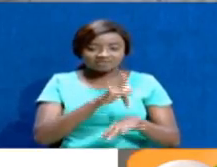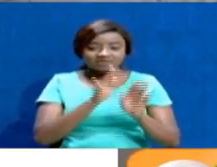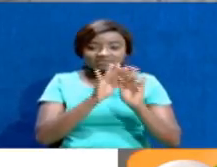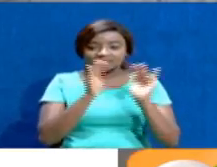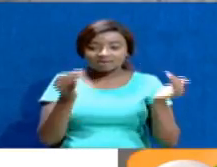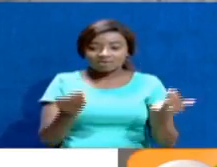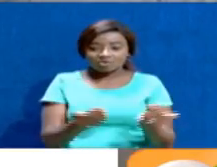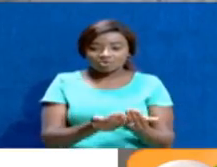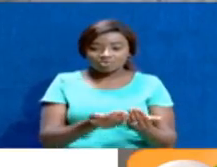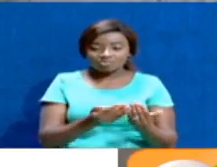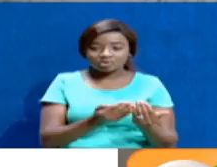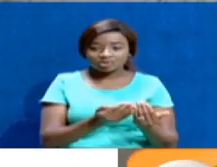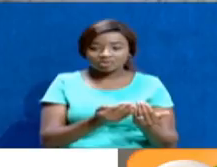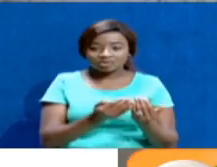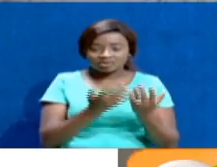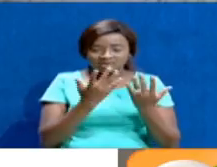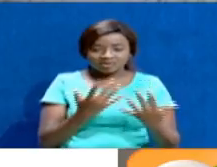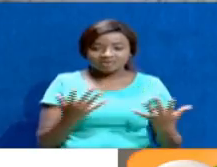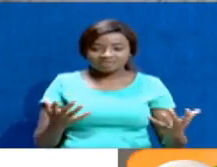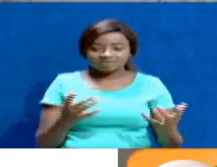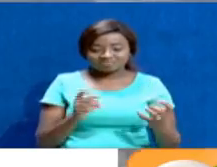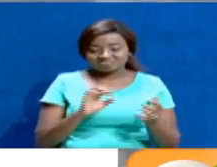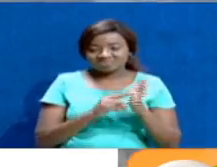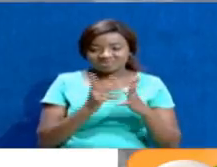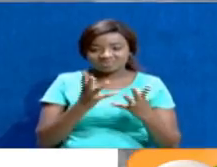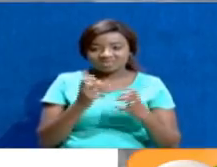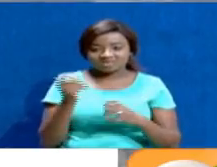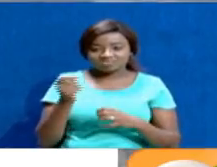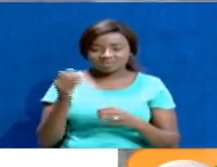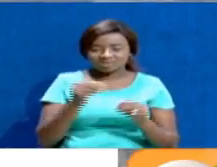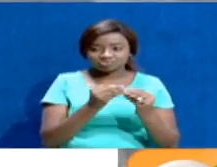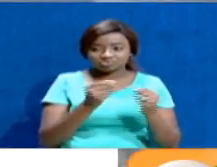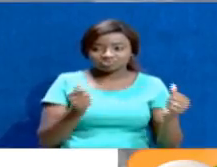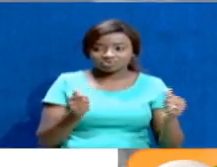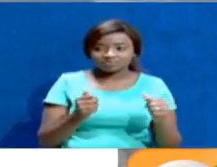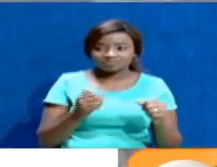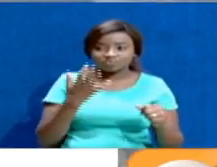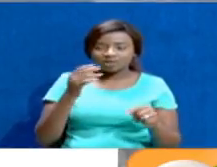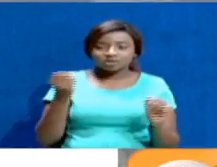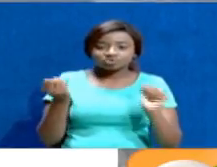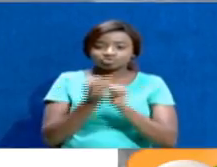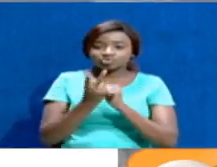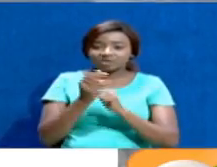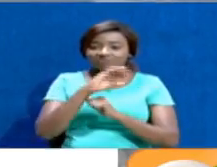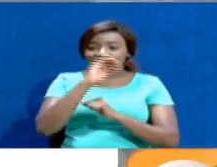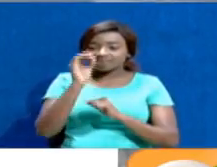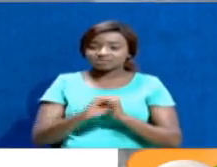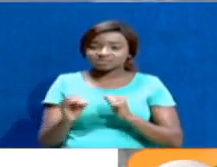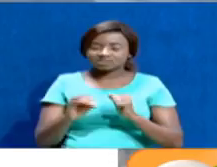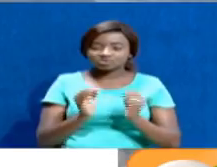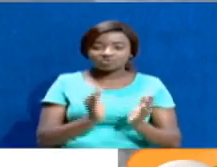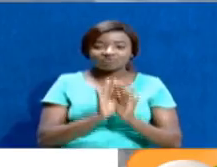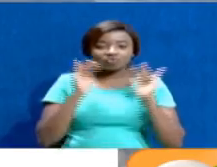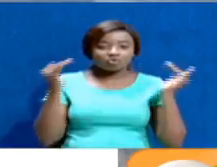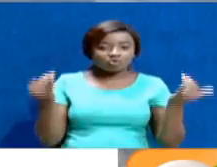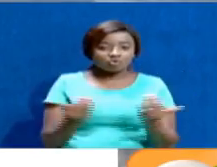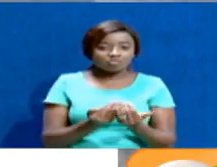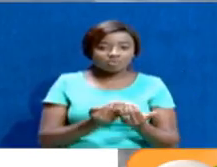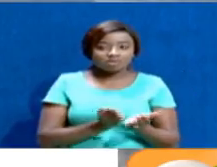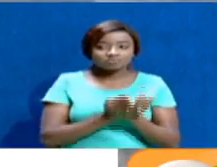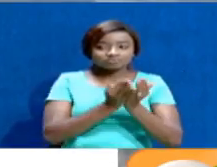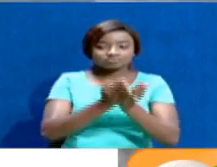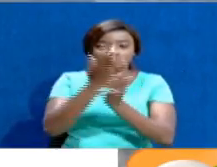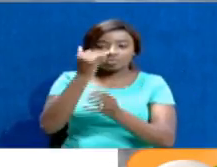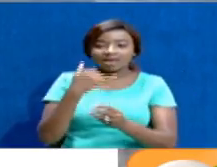shipping could take weeks or even months to resolve. About 10% or 12% of global trade, around 1 million barrels of oil,